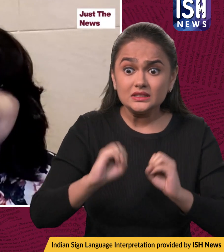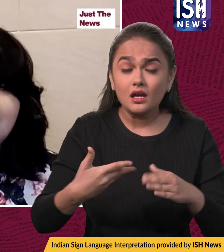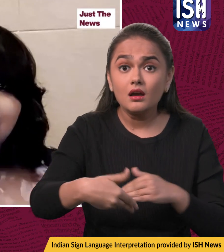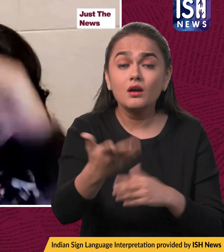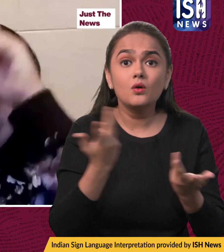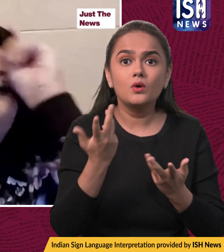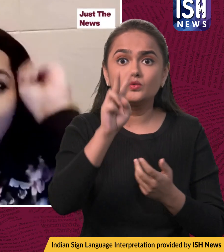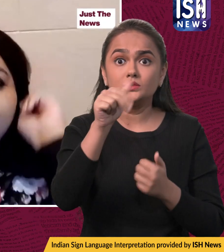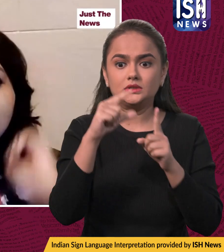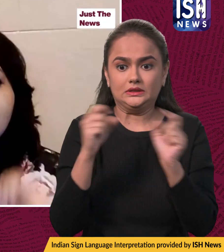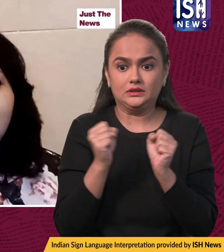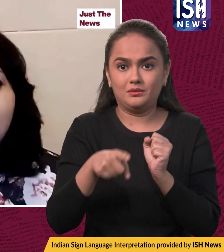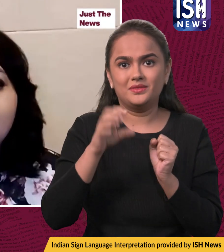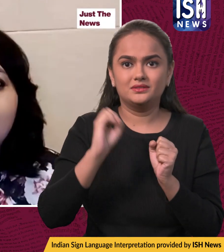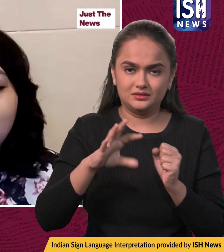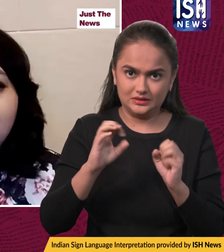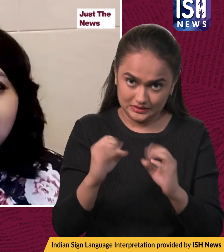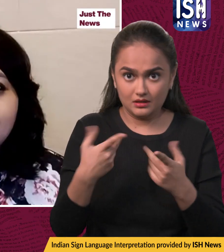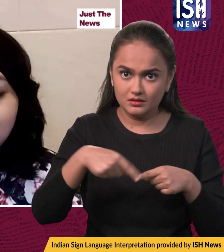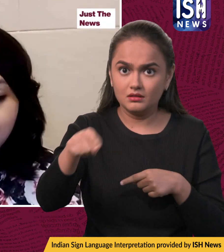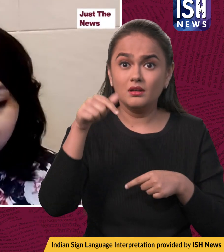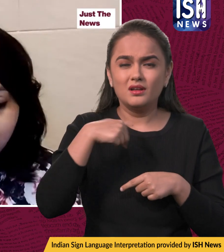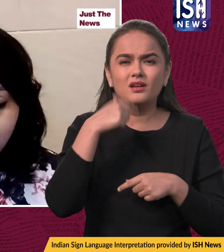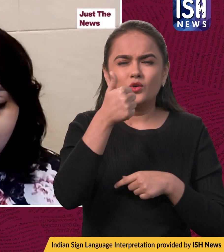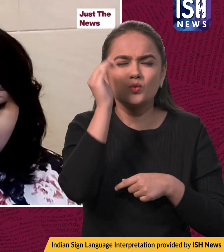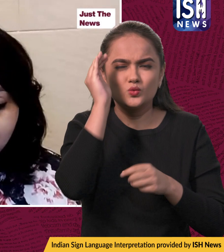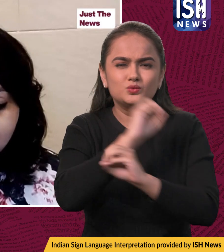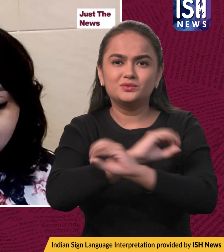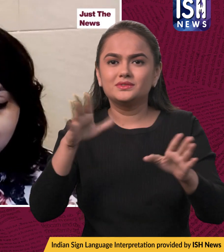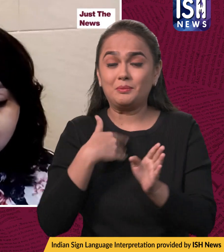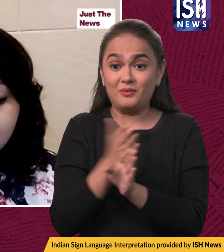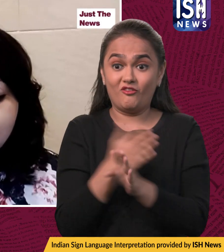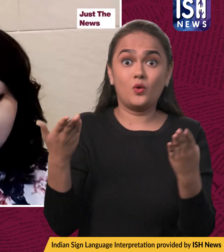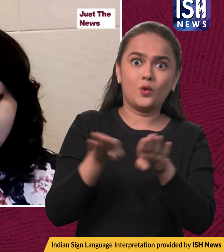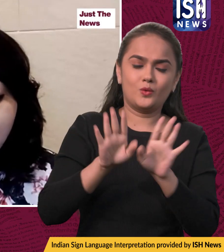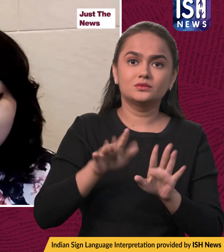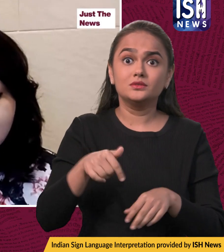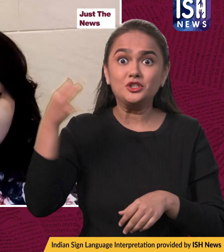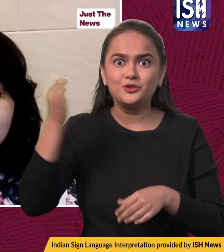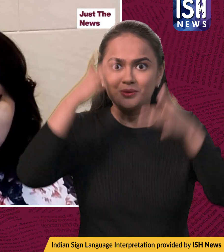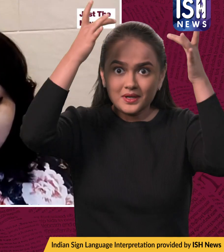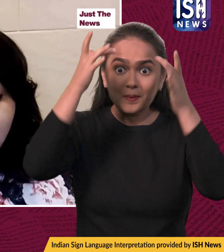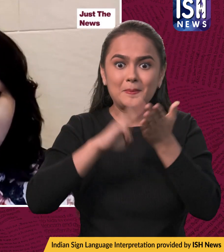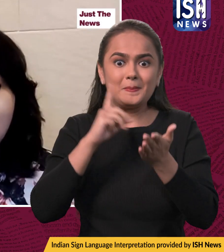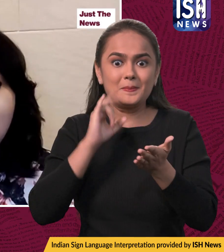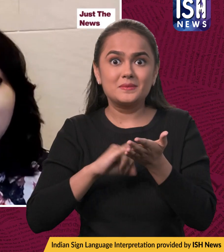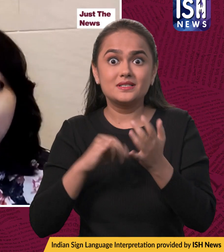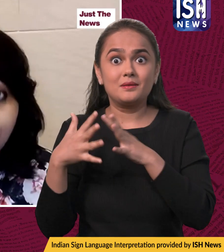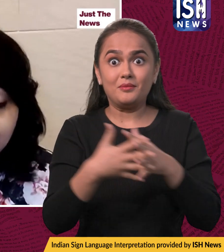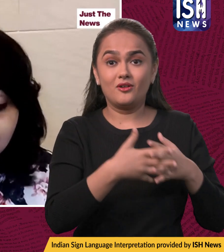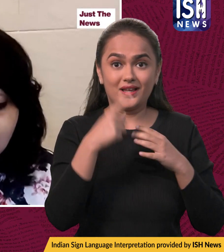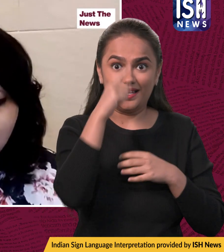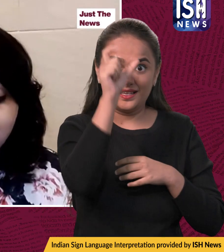the 26th of December. And one piece of good news before we wrap up this bulletin: the newly crowned Miss America,